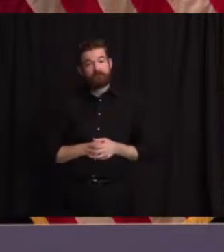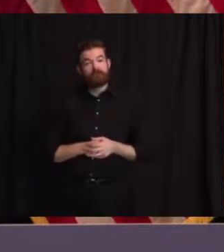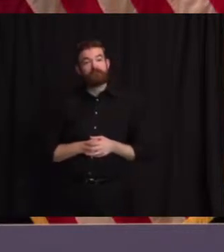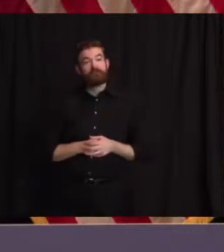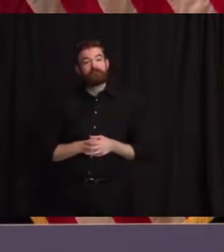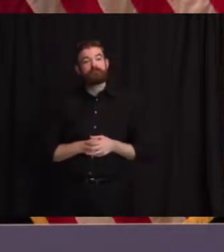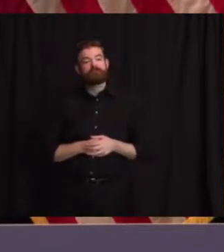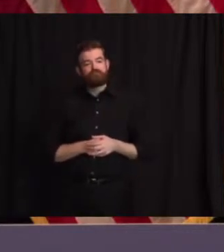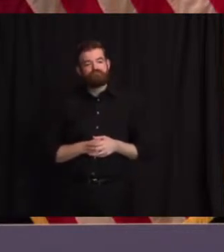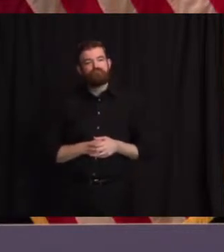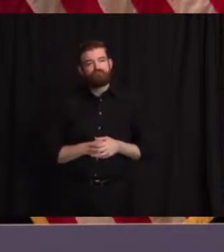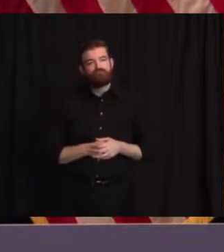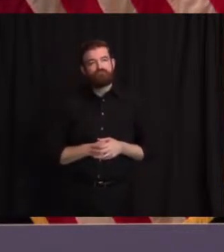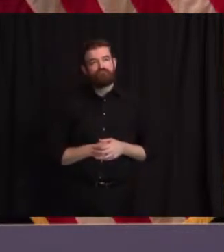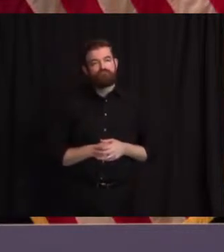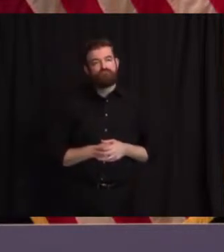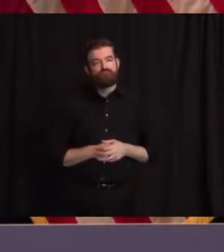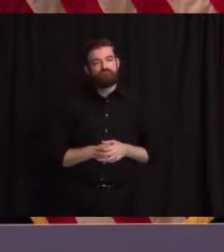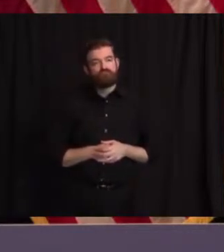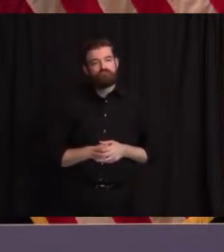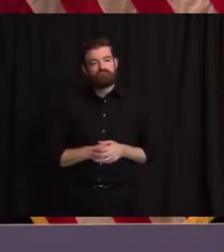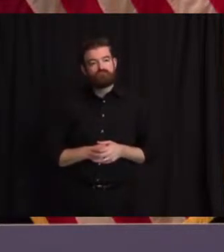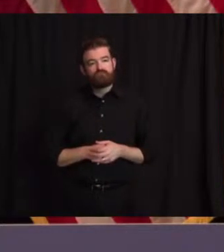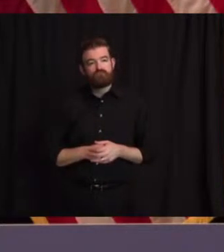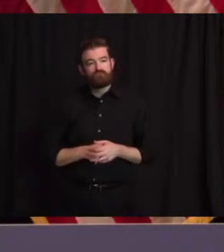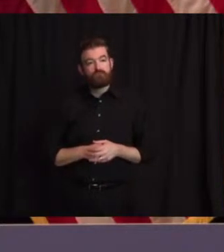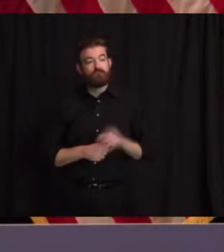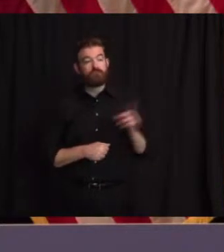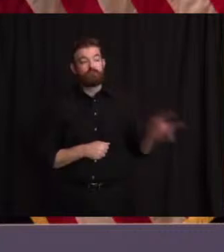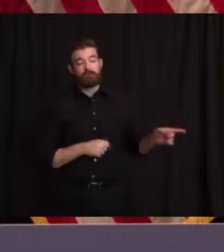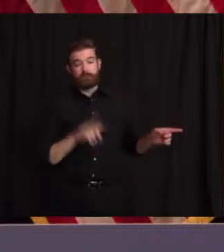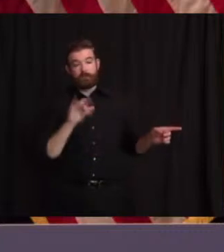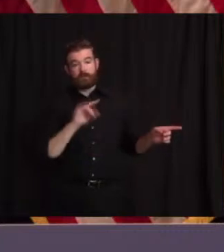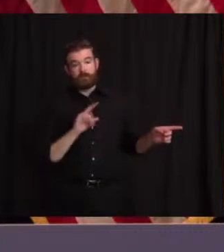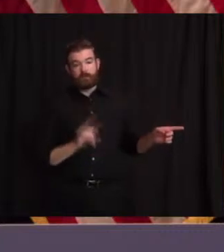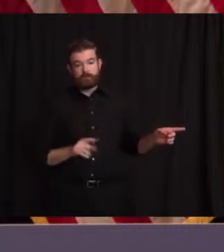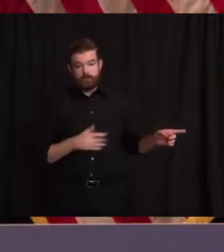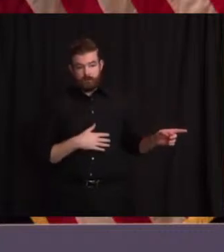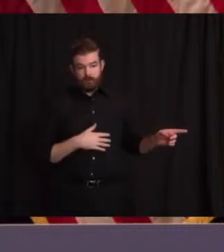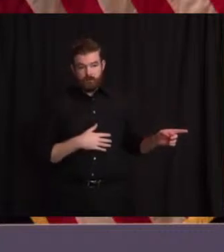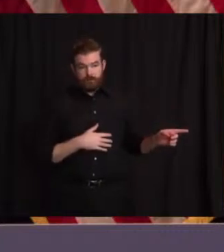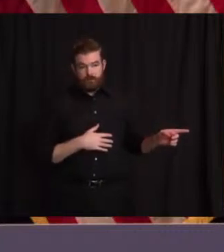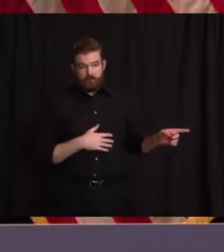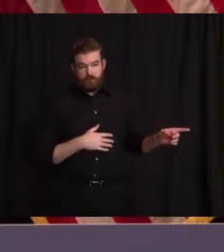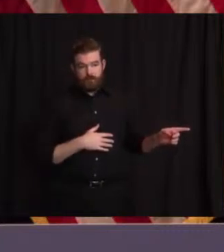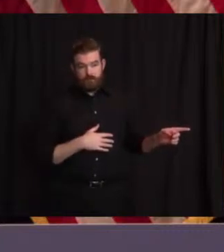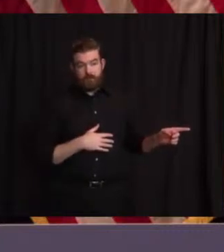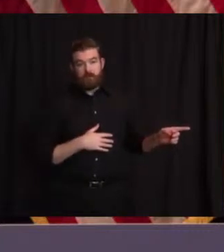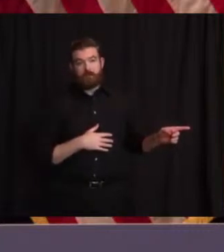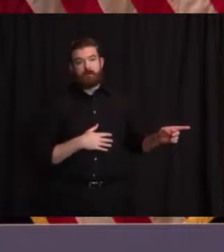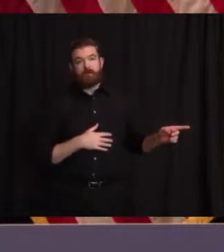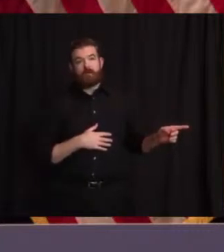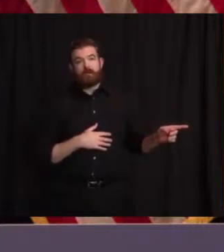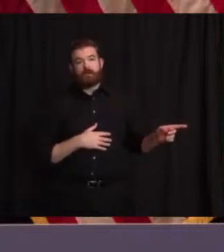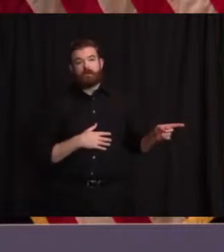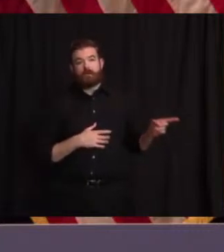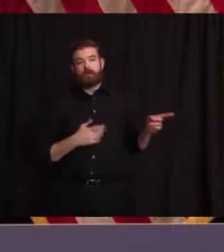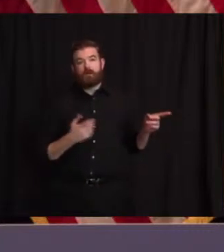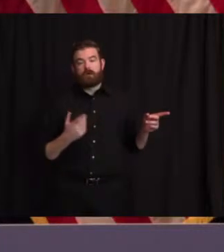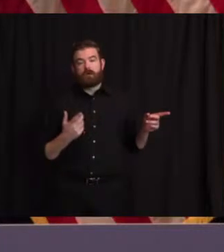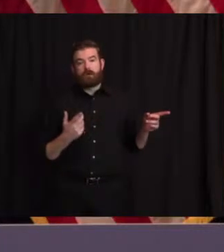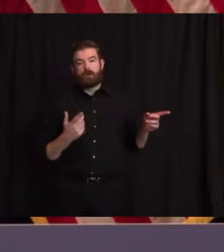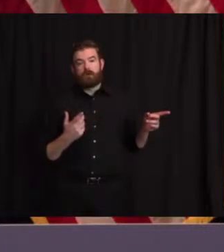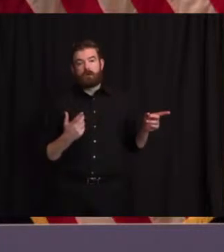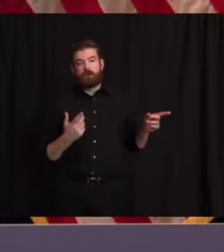Liz will say this: it does not envision a resurgence, and I think Liz would say, I don't want to put words in your mouth, if we do get a resurgence, you and your